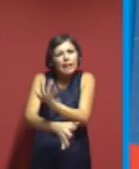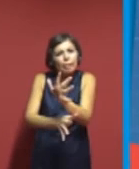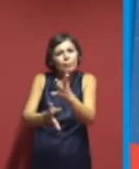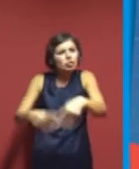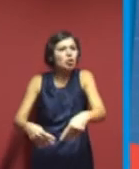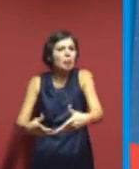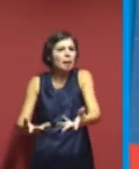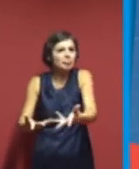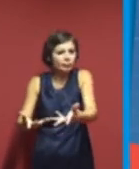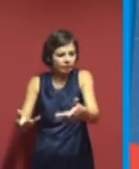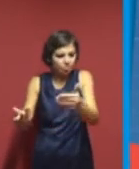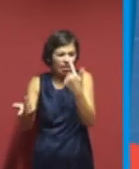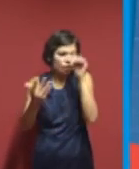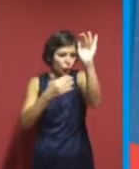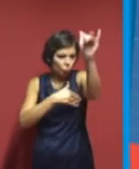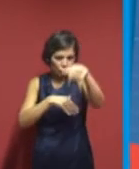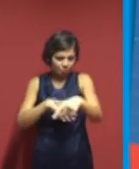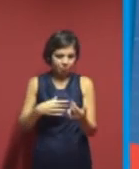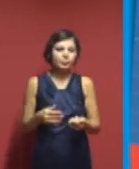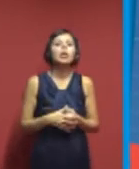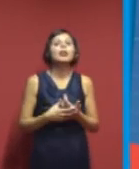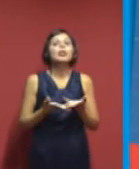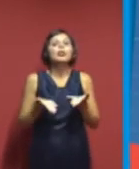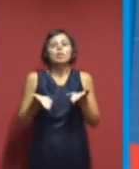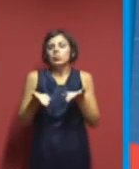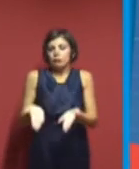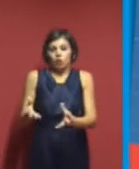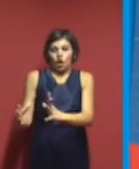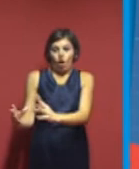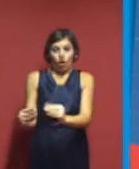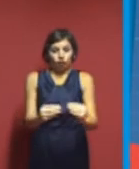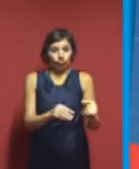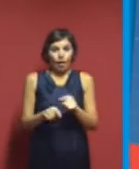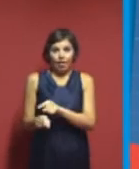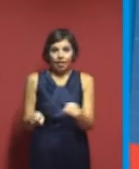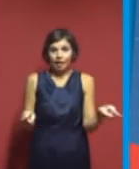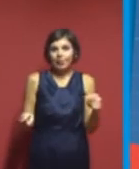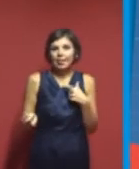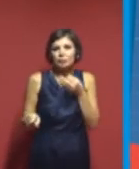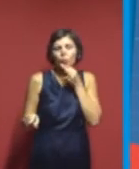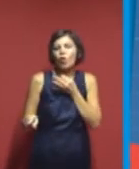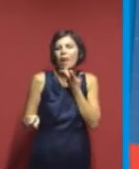So much for objects which are desirable and